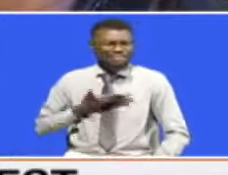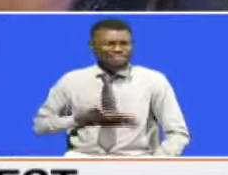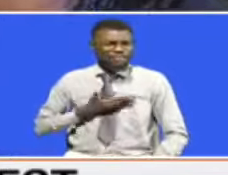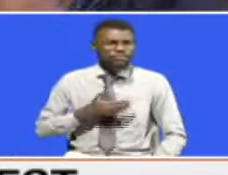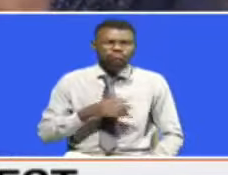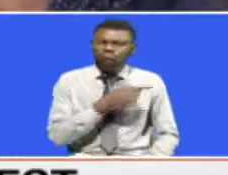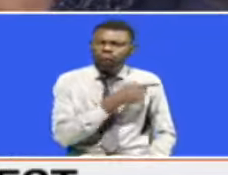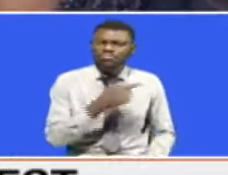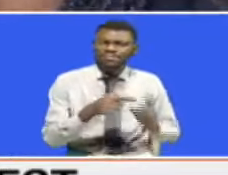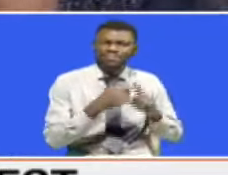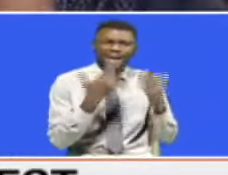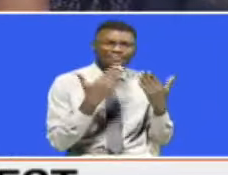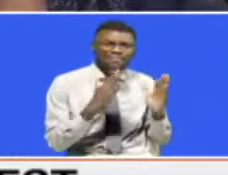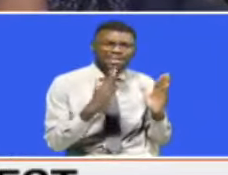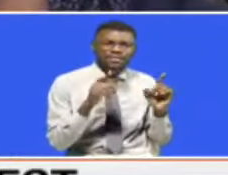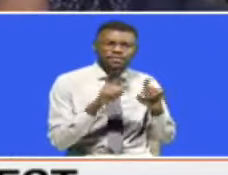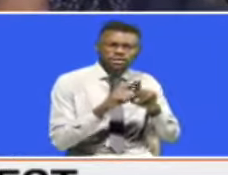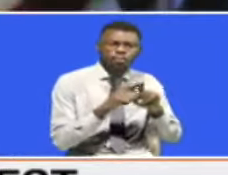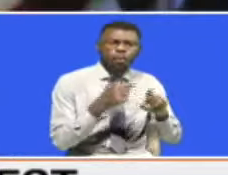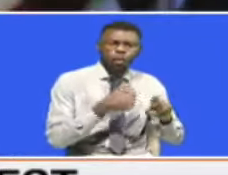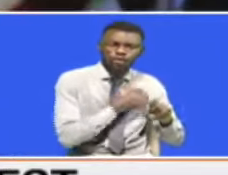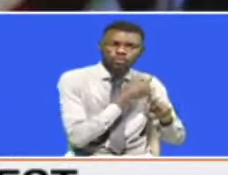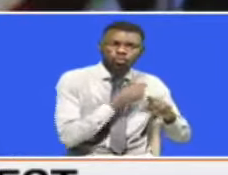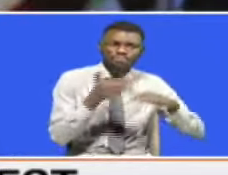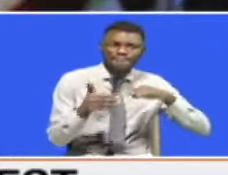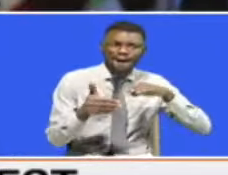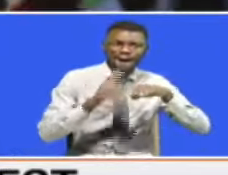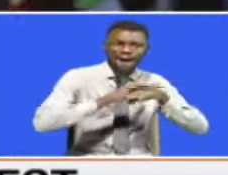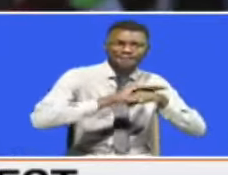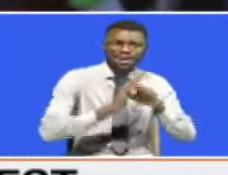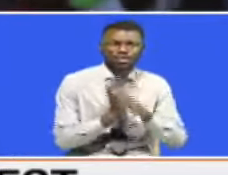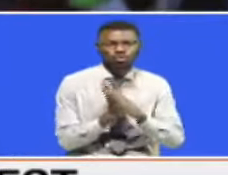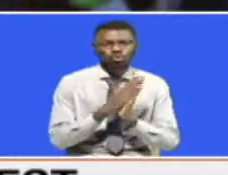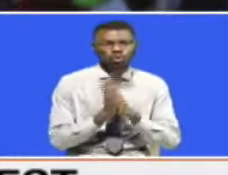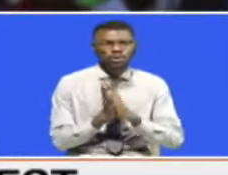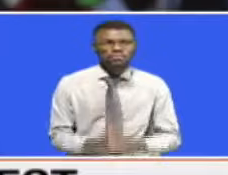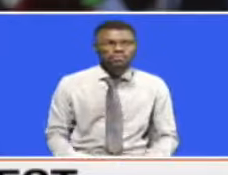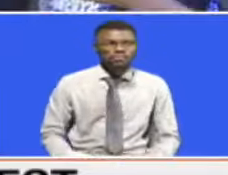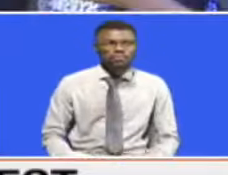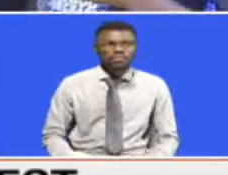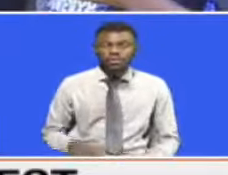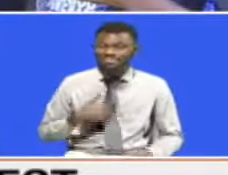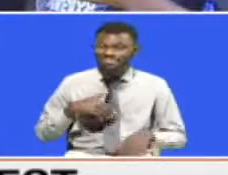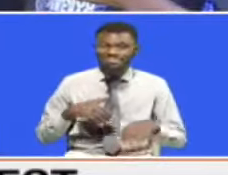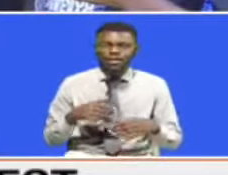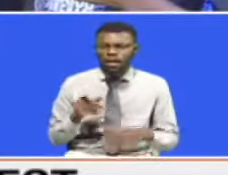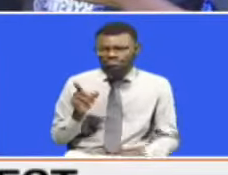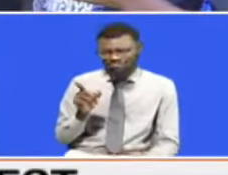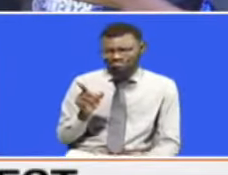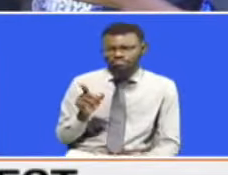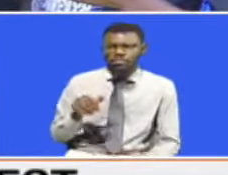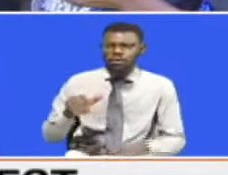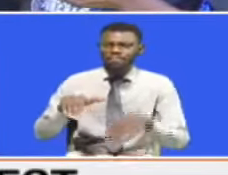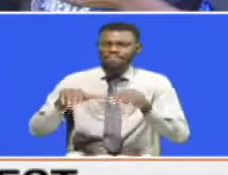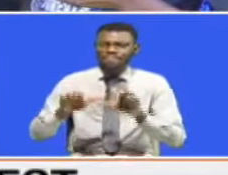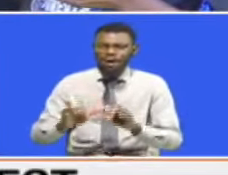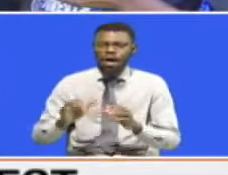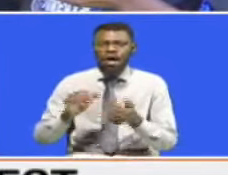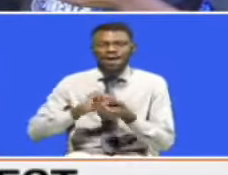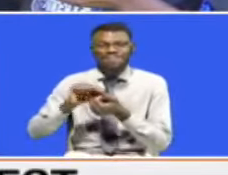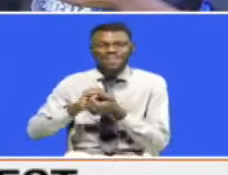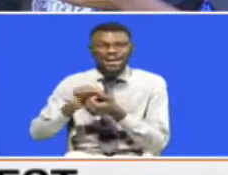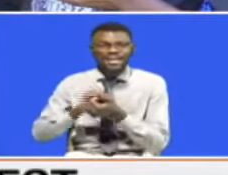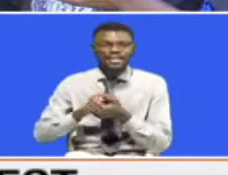and a campaign initiated to cover up the murder. I did not know it would come to this. Maigo, who was buried on Friday,